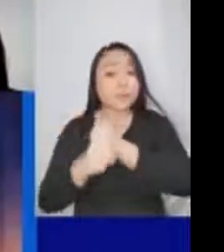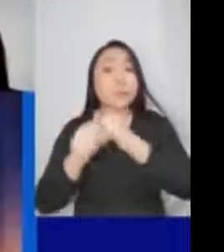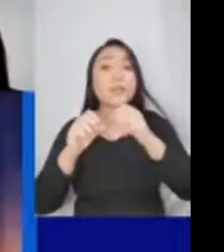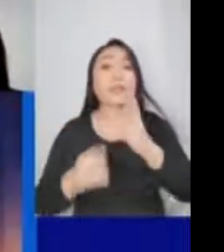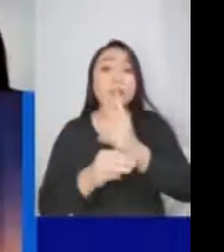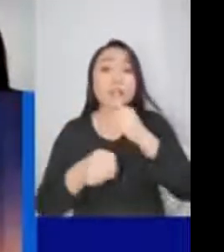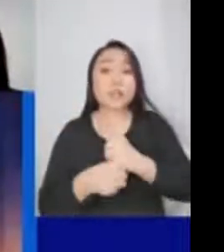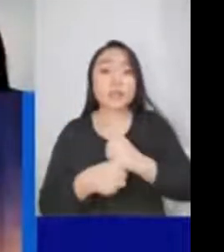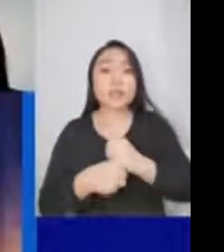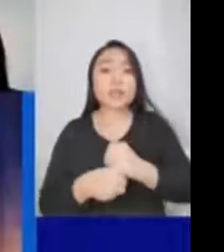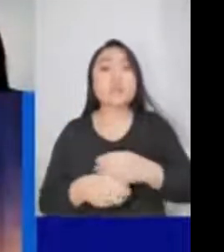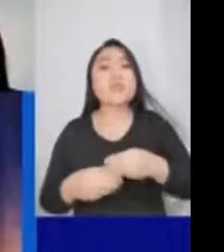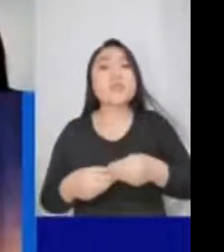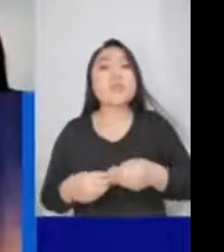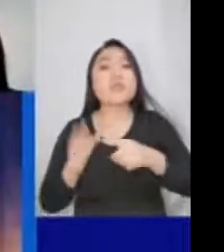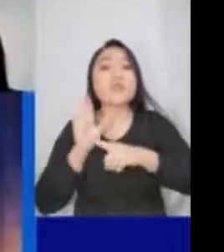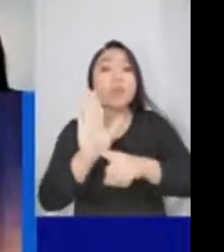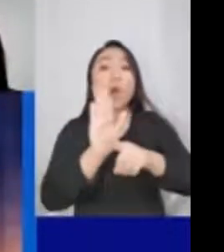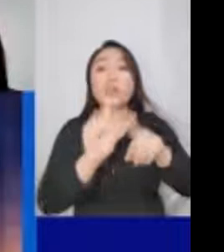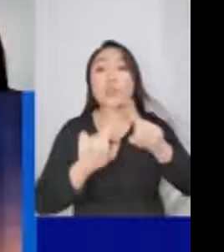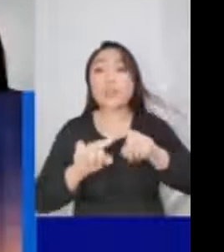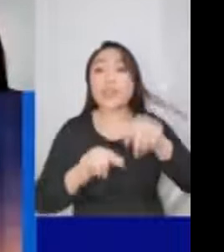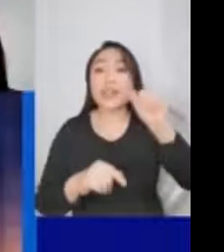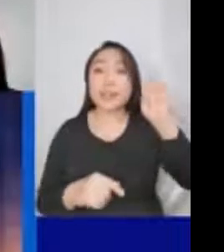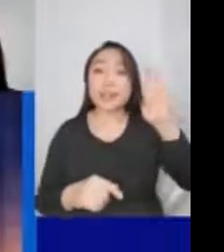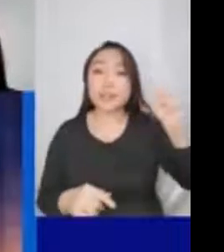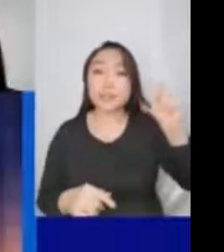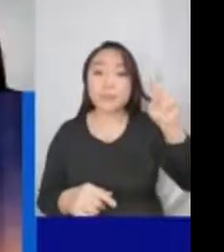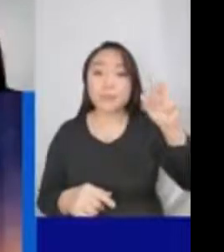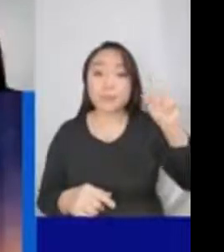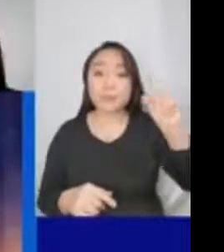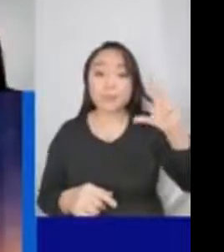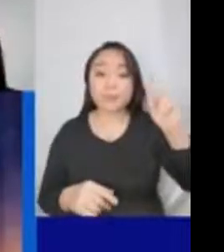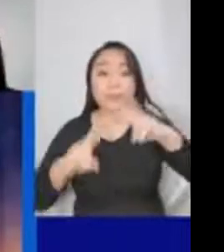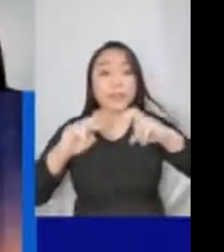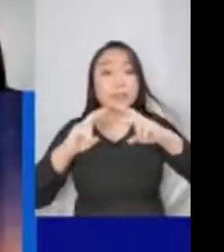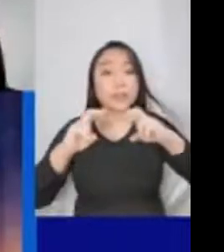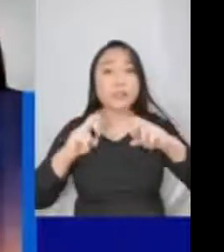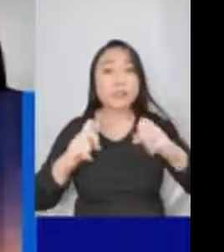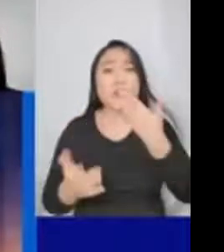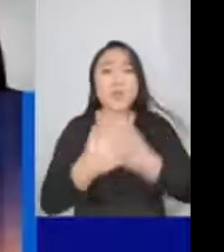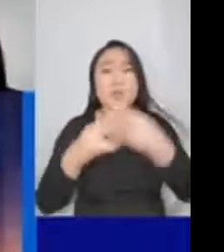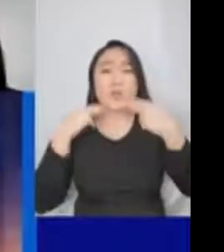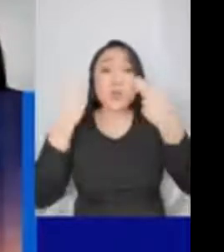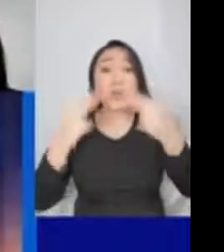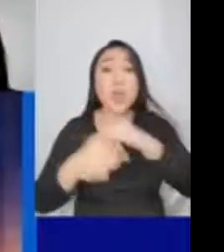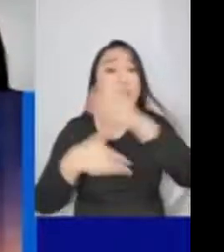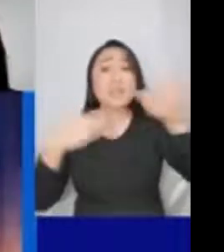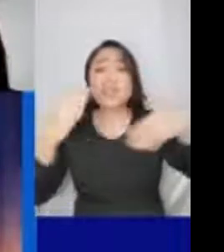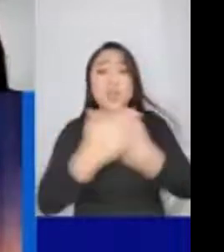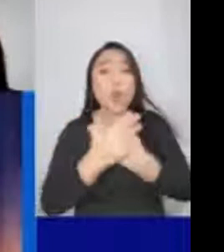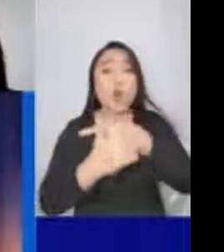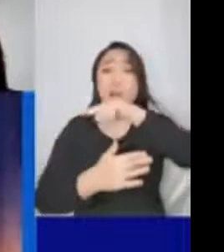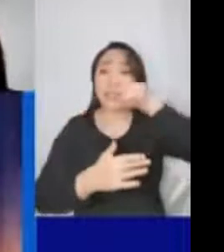facebook.com/DOSTVPH and DOSTV Science for the People YouTube channel. So for weekly updates on DOST